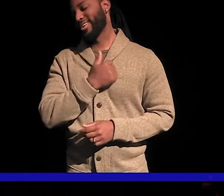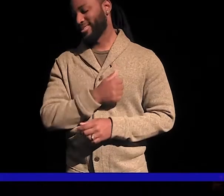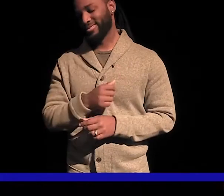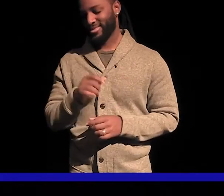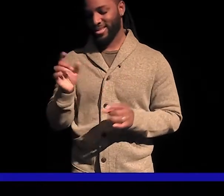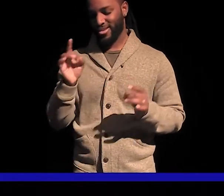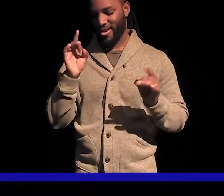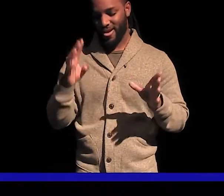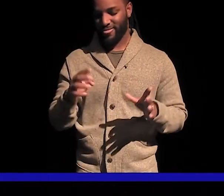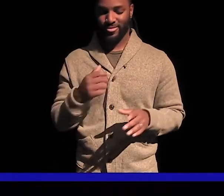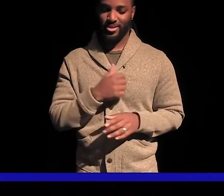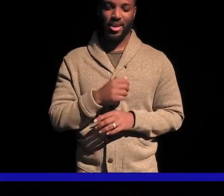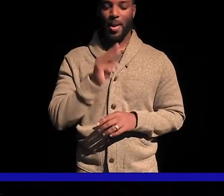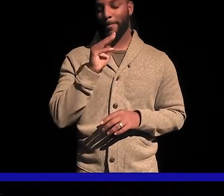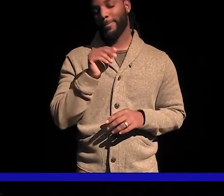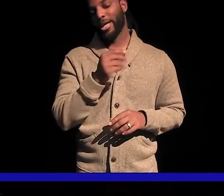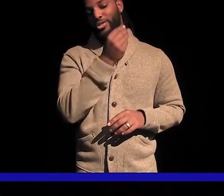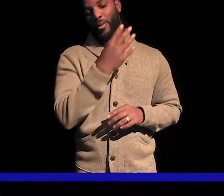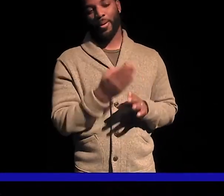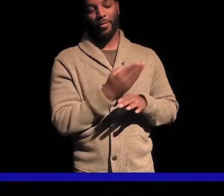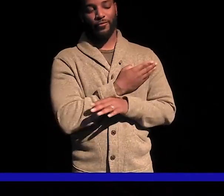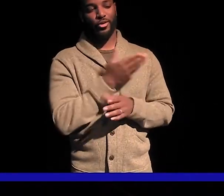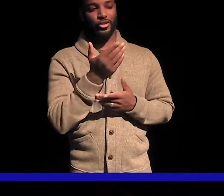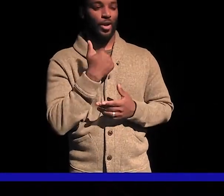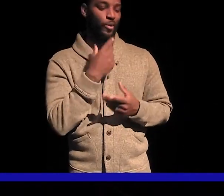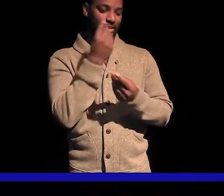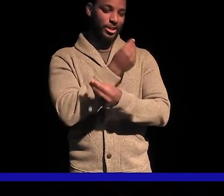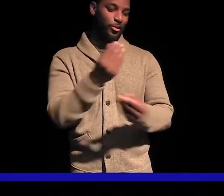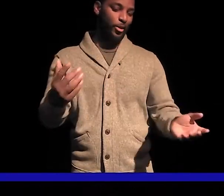Poor illustration. Matt gave it to me before service. I won't use it anymore.